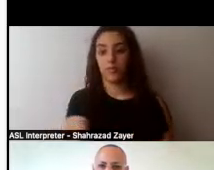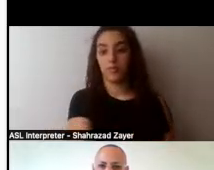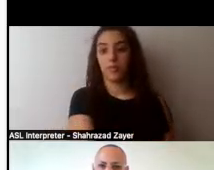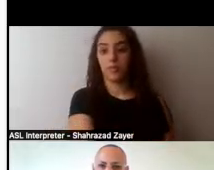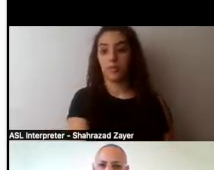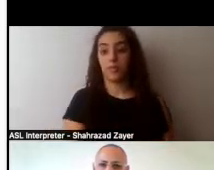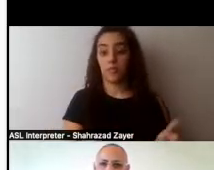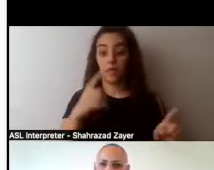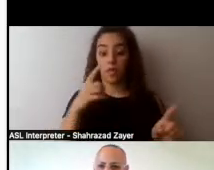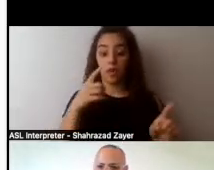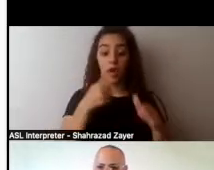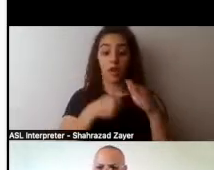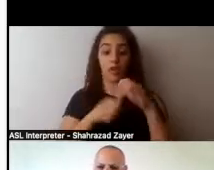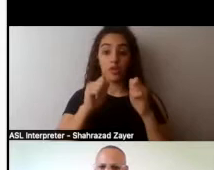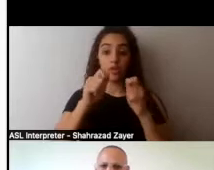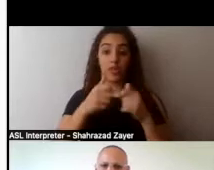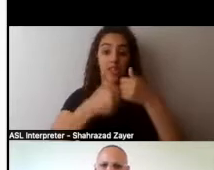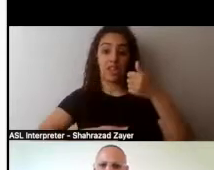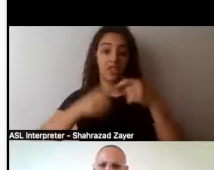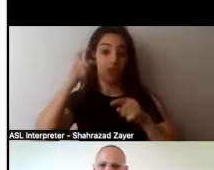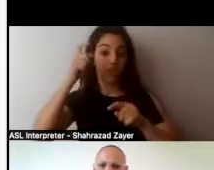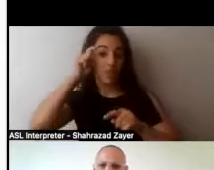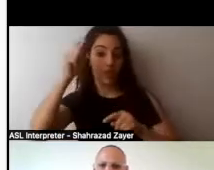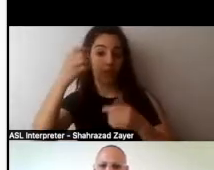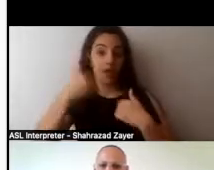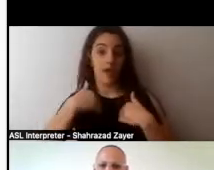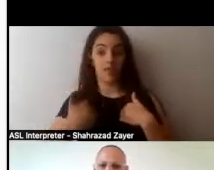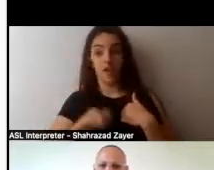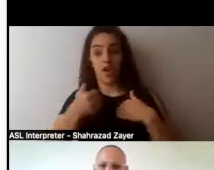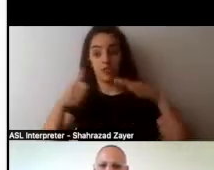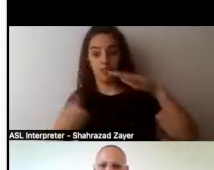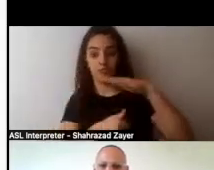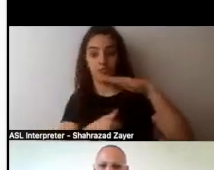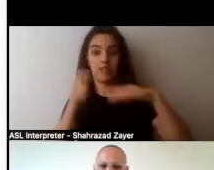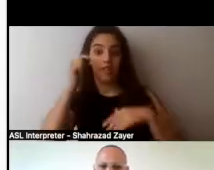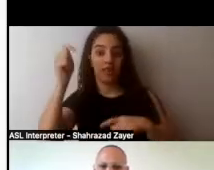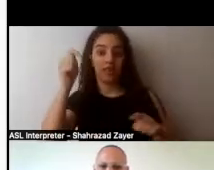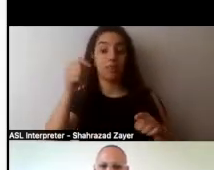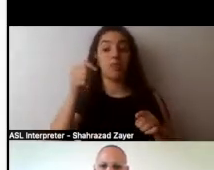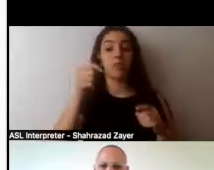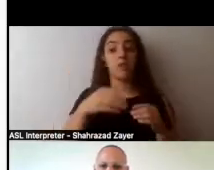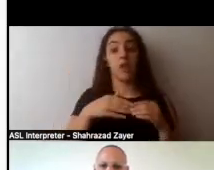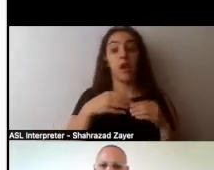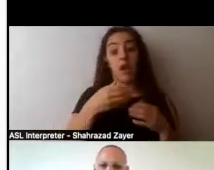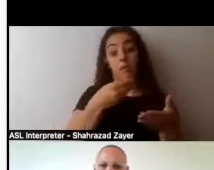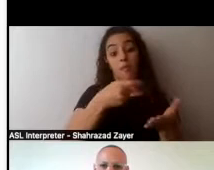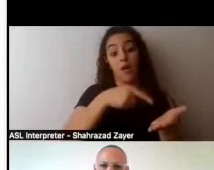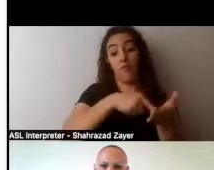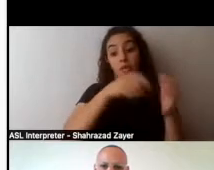common other themes, which are like affordability, mobility and frailty, nature of